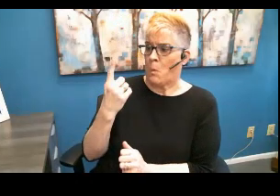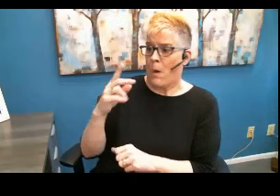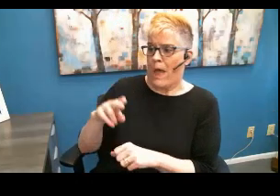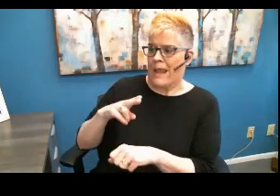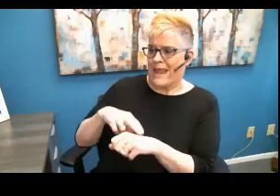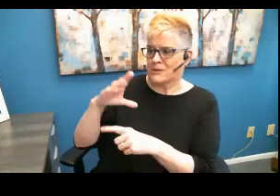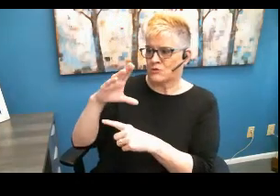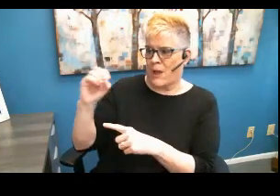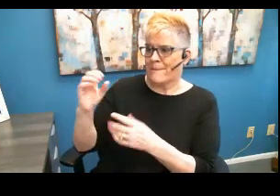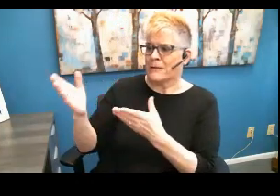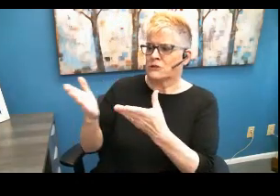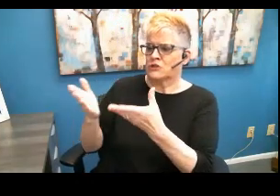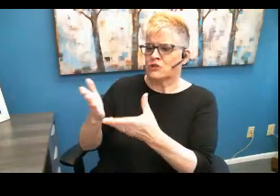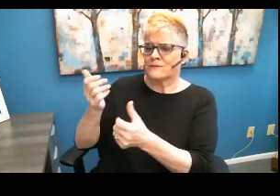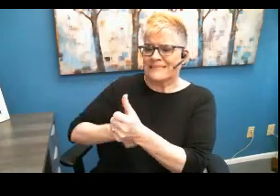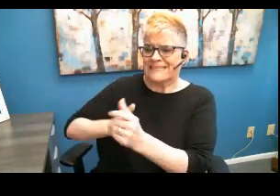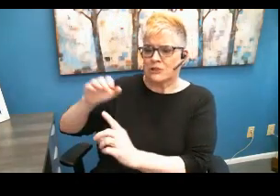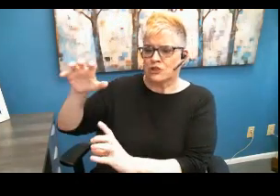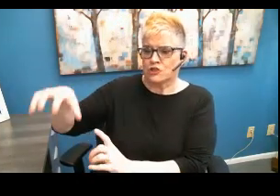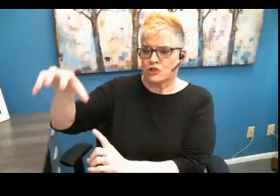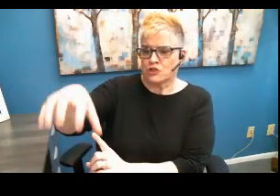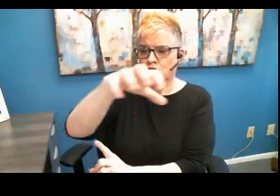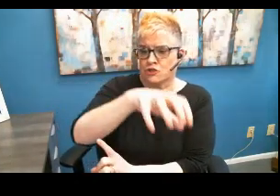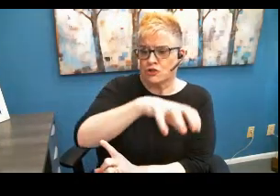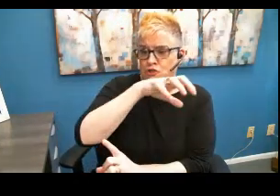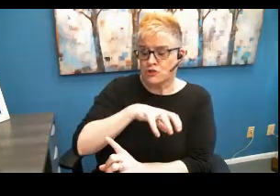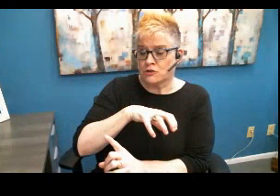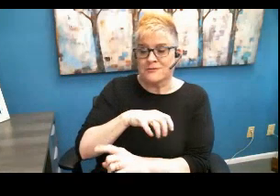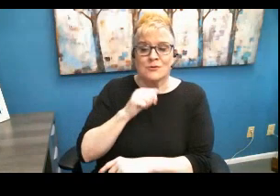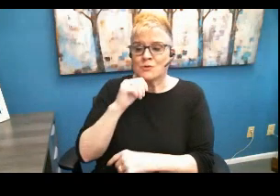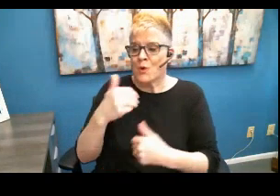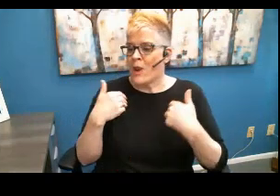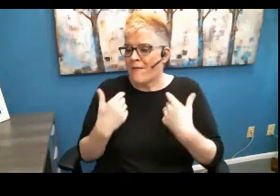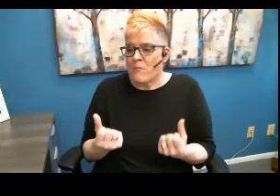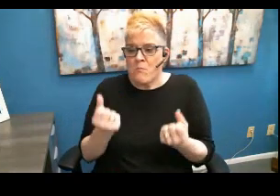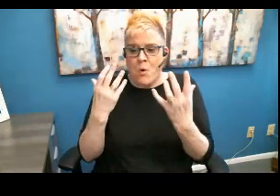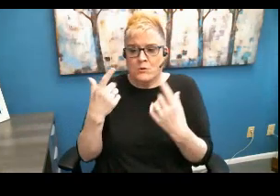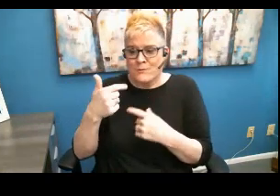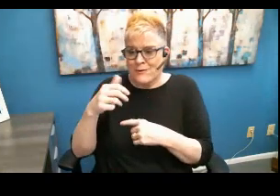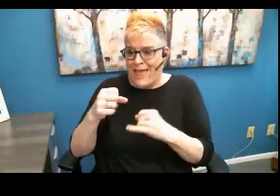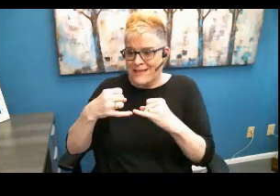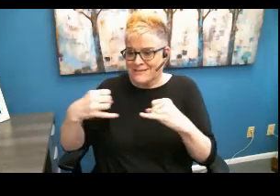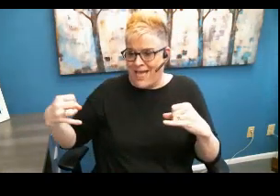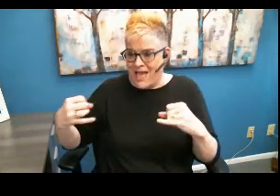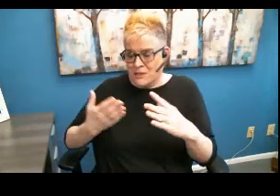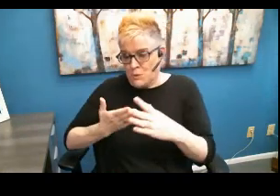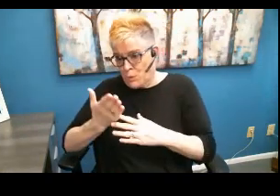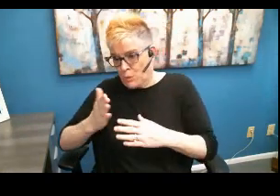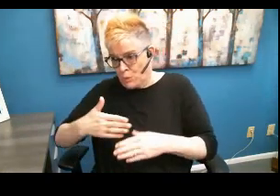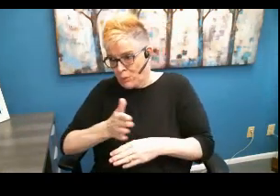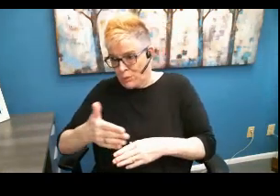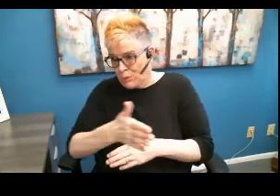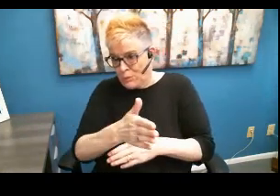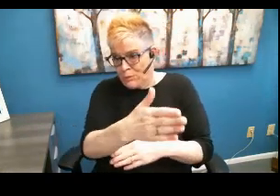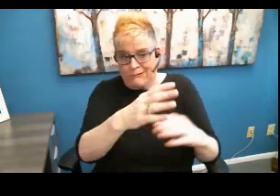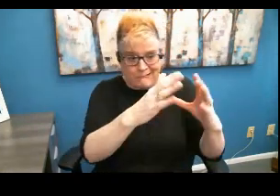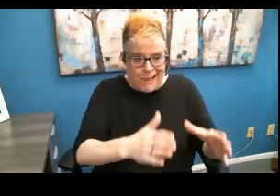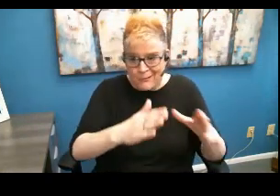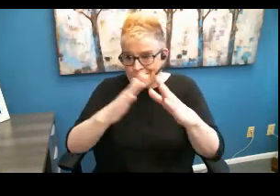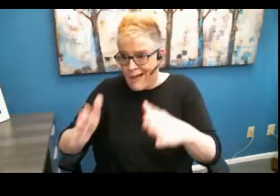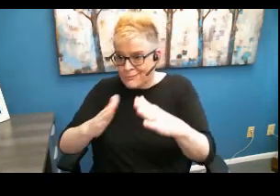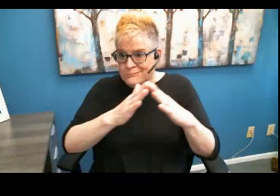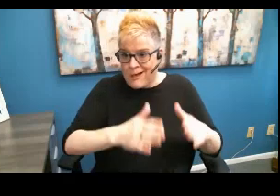company serves each municipality. So what you don't have is multiple gas lines running throughout an area. So